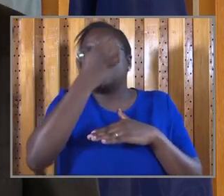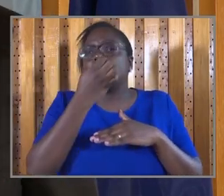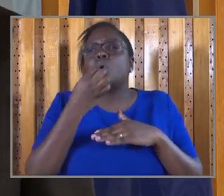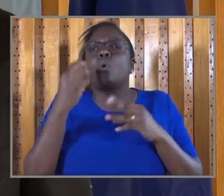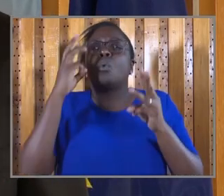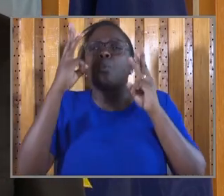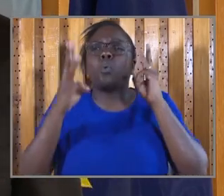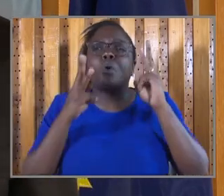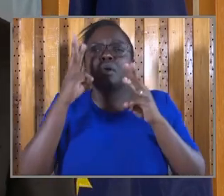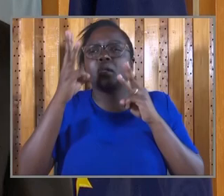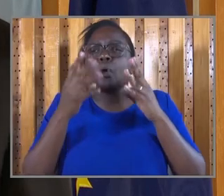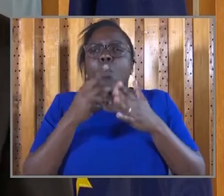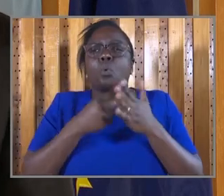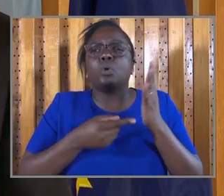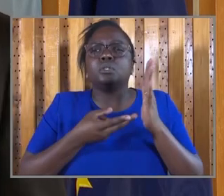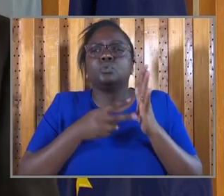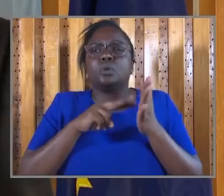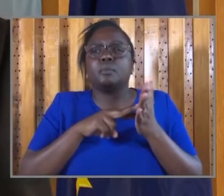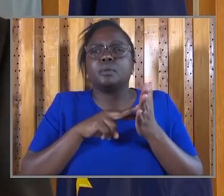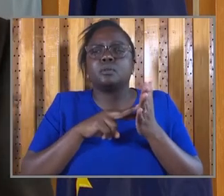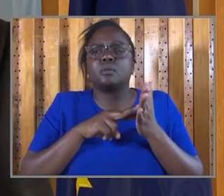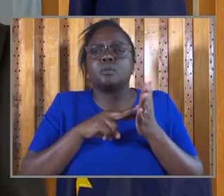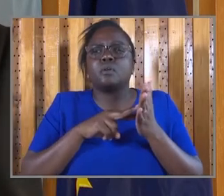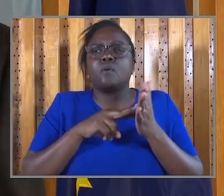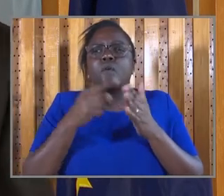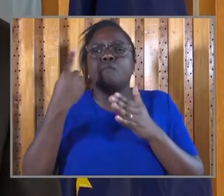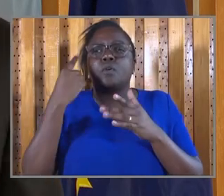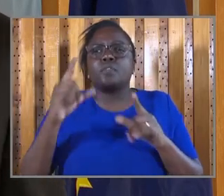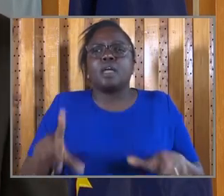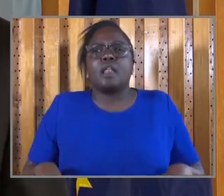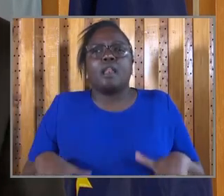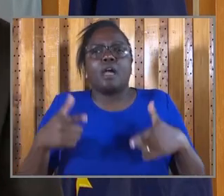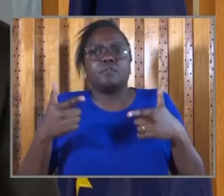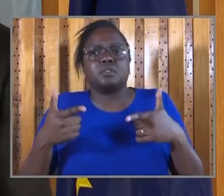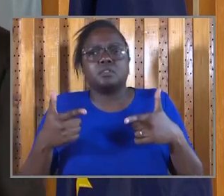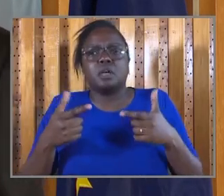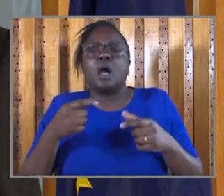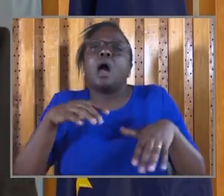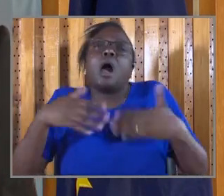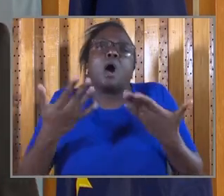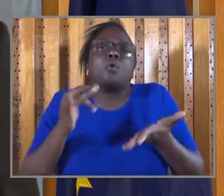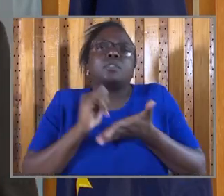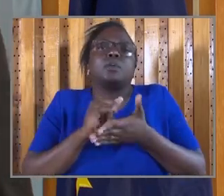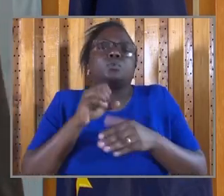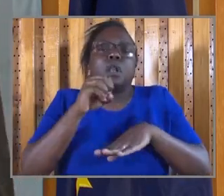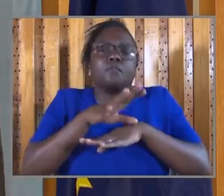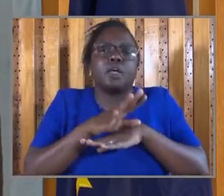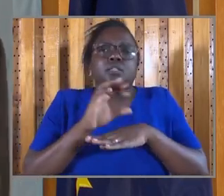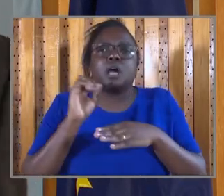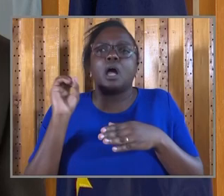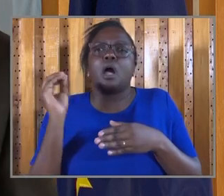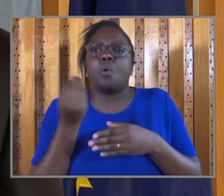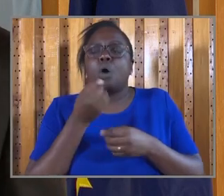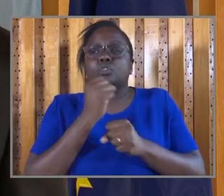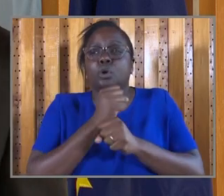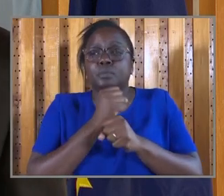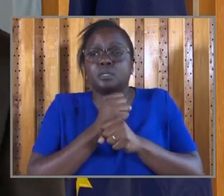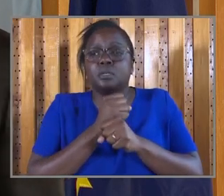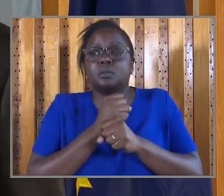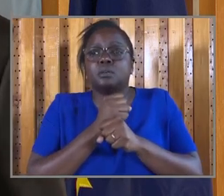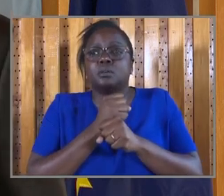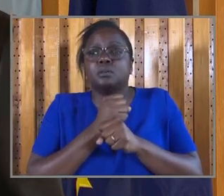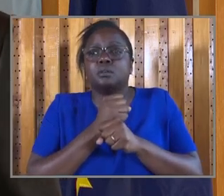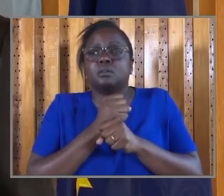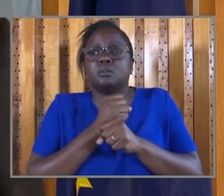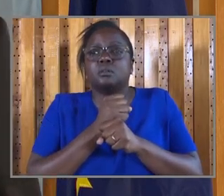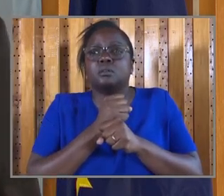what that would mean for their own lives, how it might actually affect their jobs, how it might affect their wallets, how